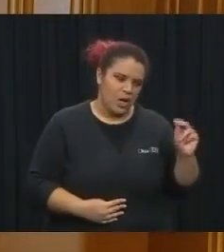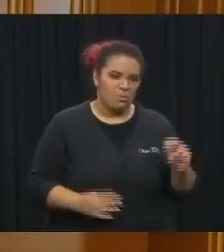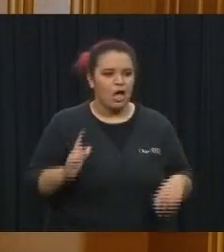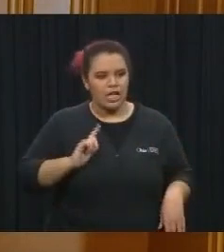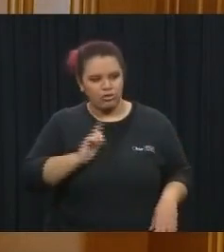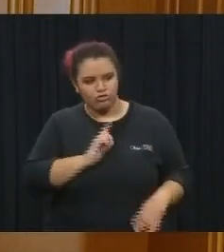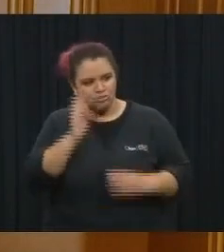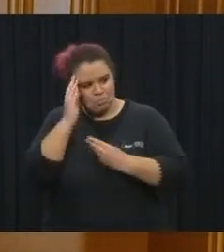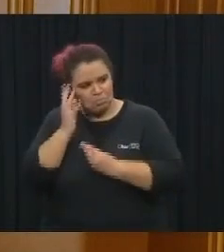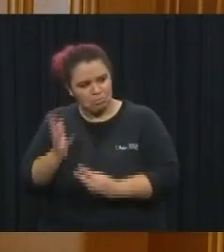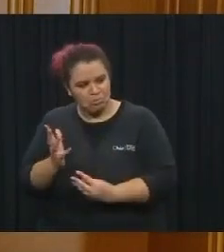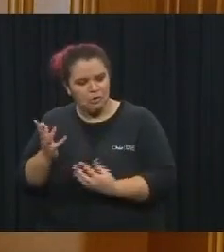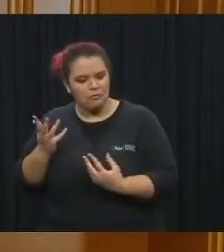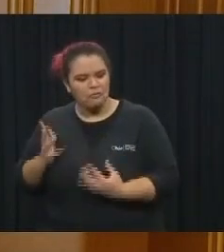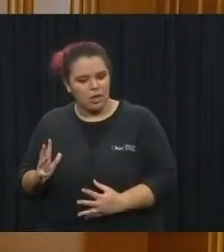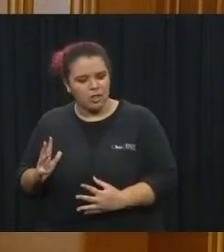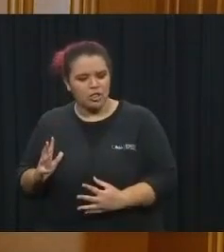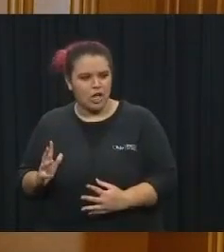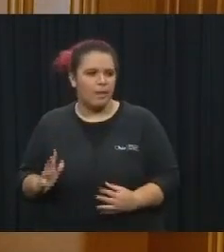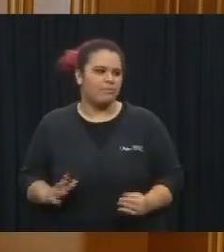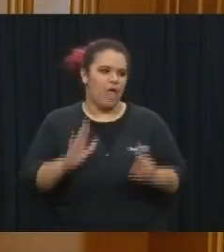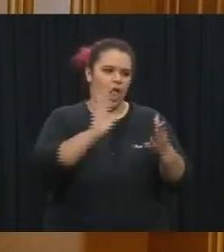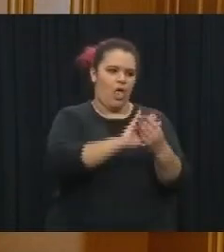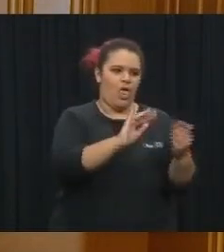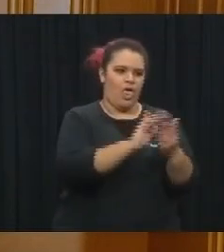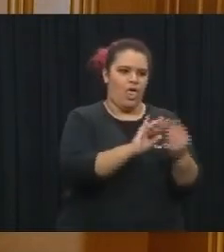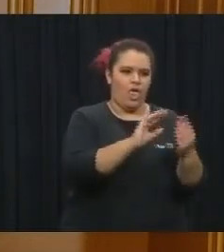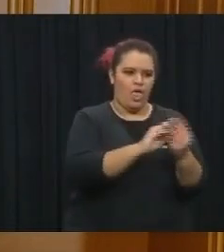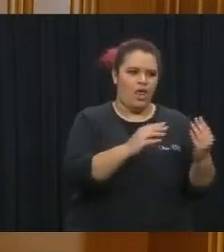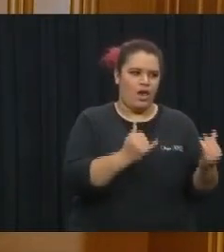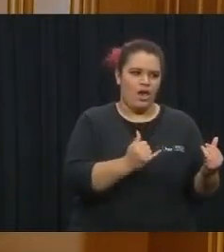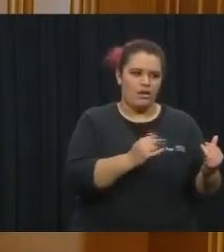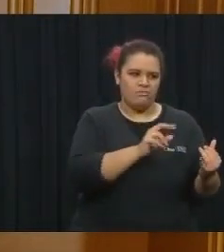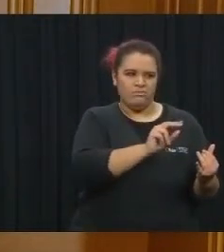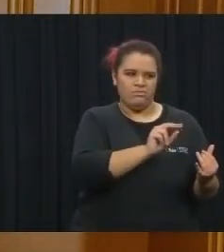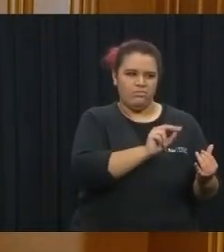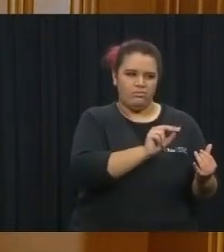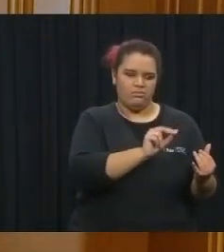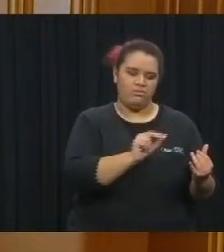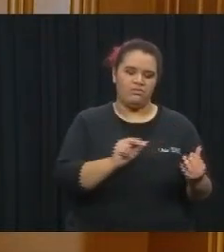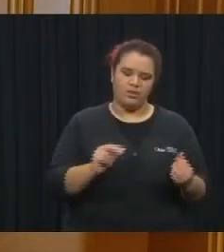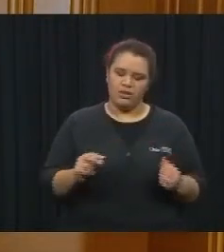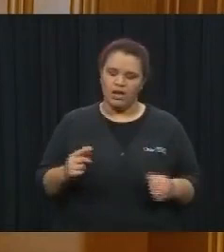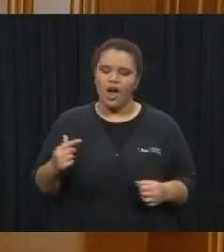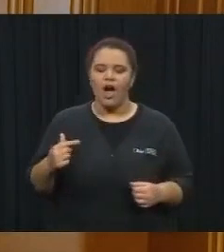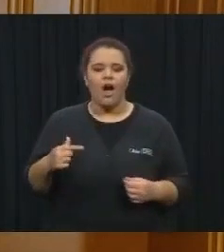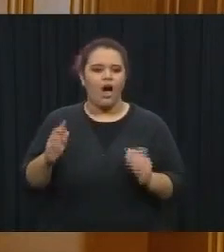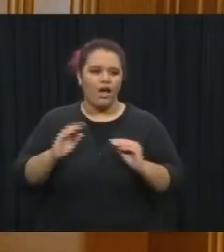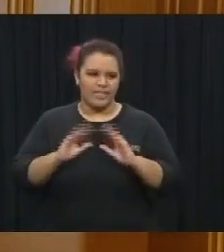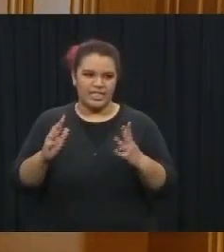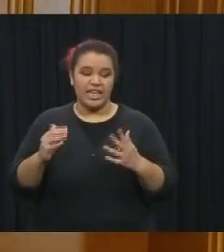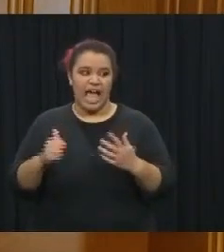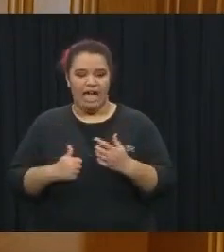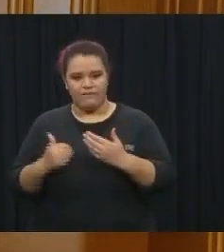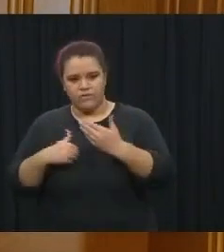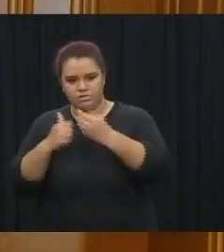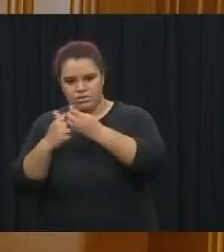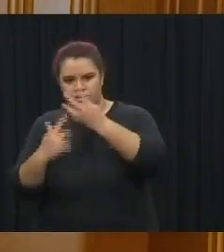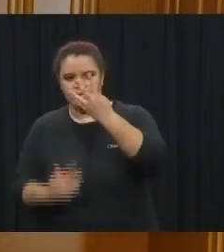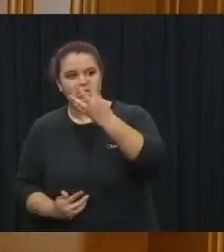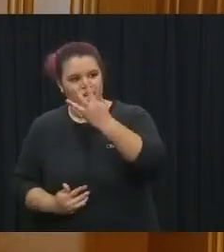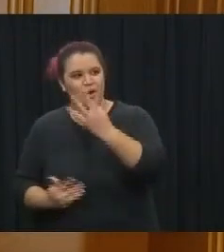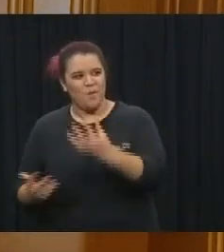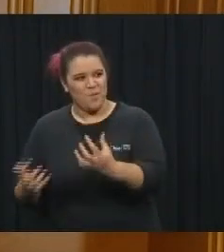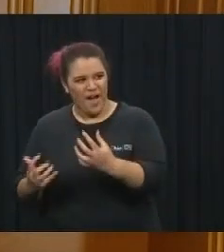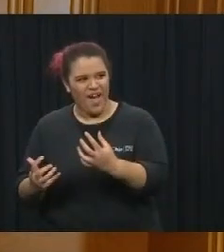I'm not going to go into it. I mean, obviously, there's a number of things that we want done. I mean, most of this is frankly